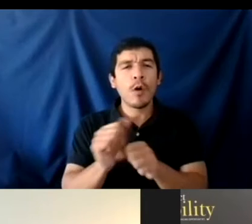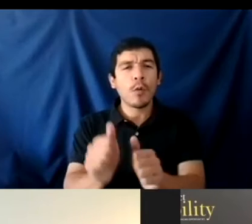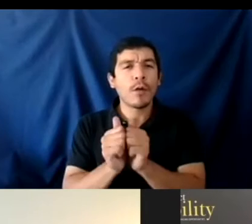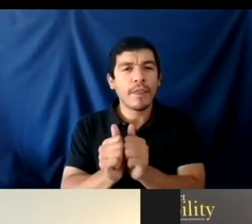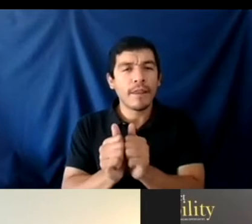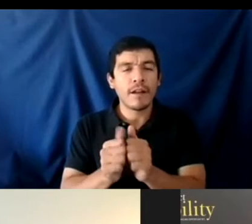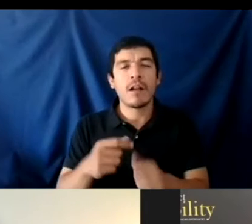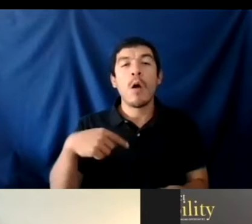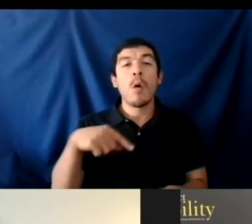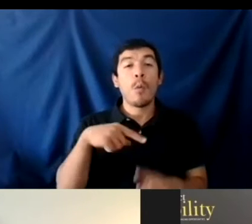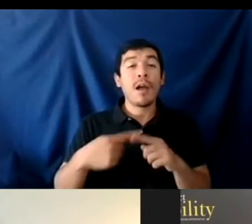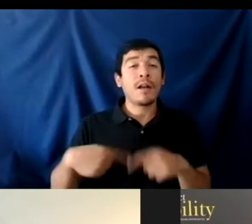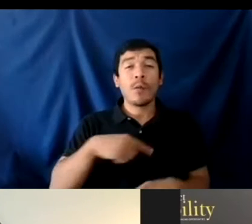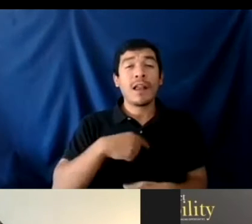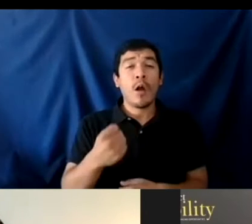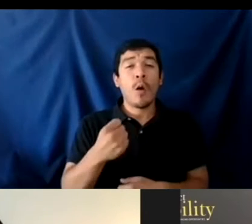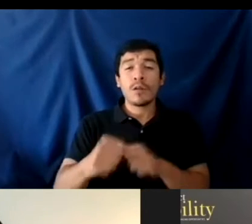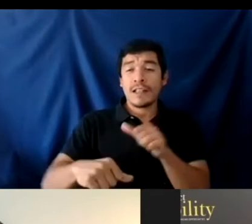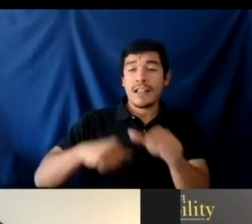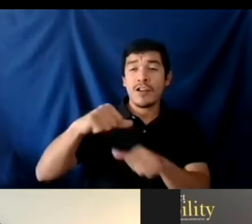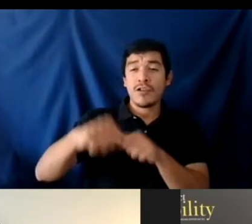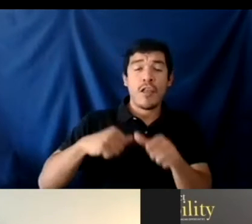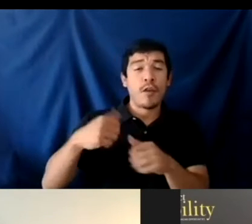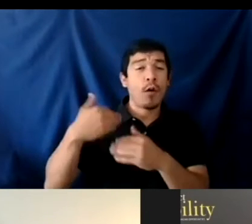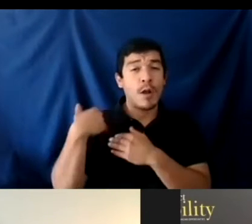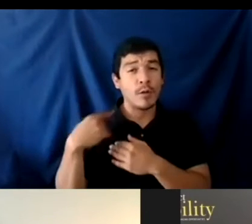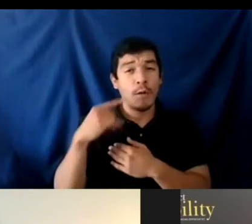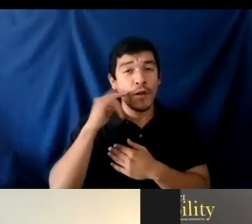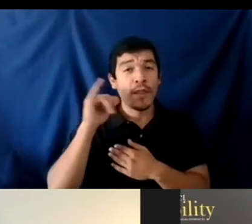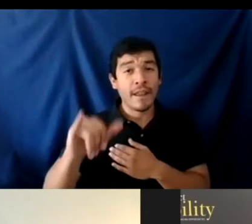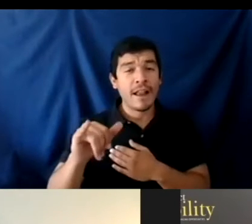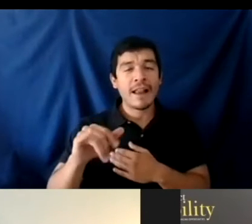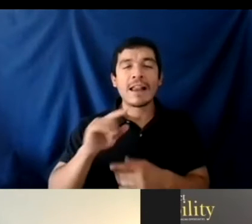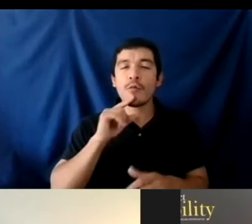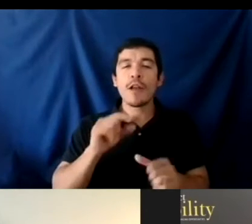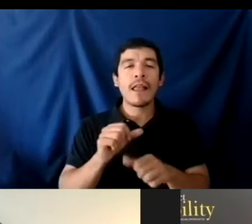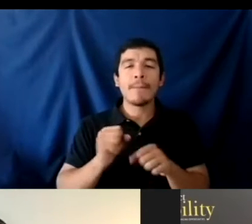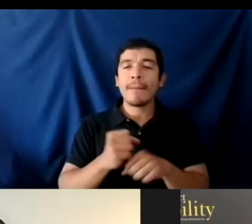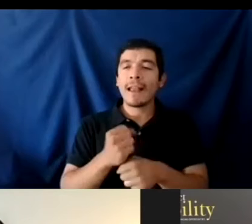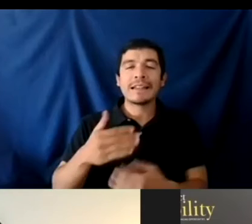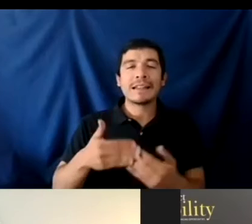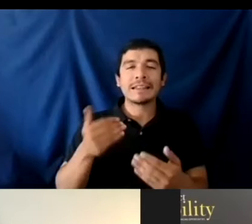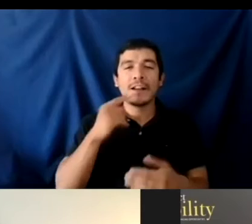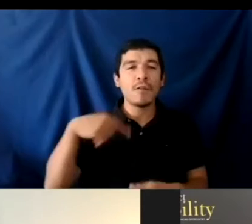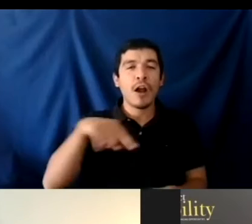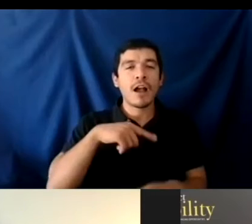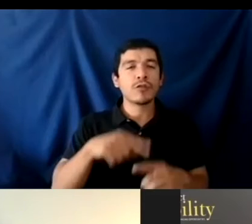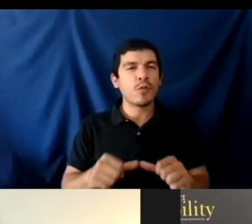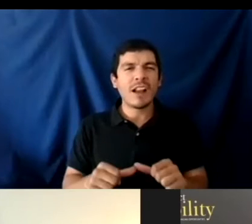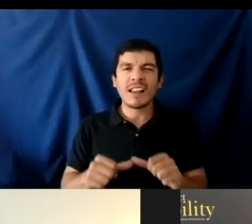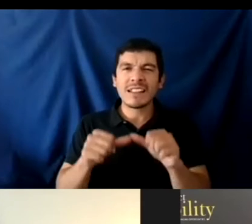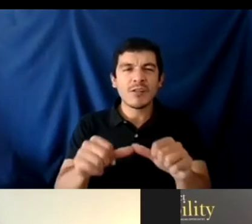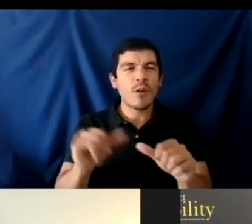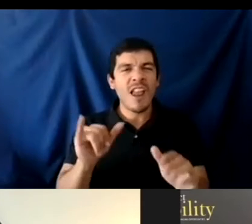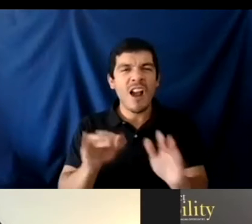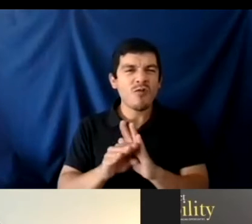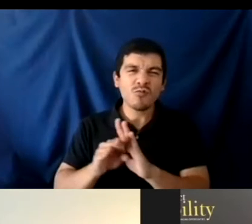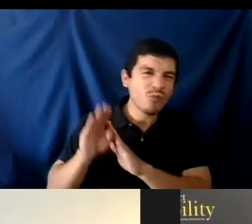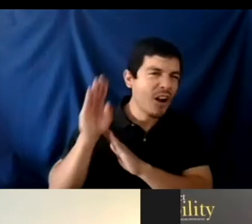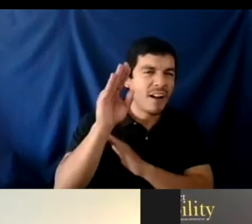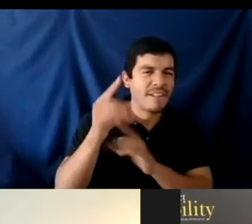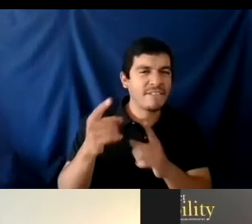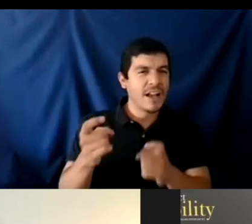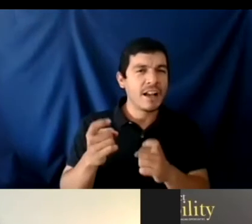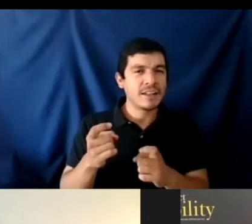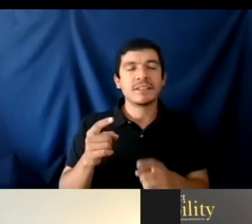when we hold each other mutually accountable, it enables us to move forward like a rocket, and